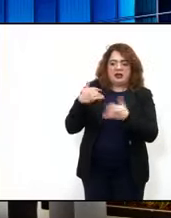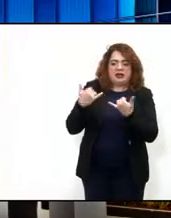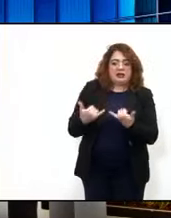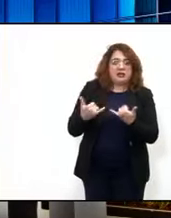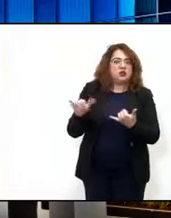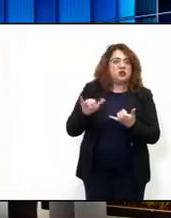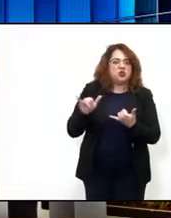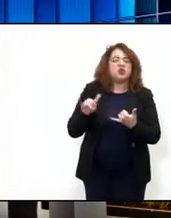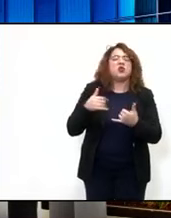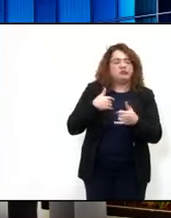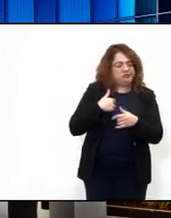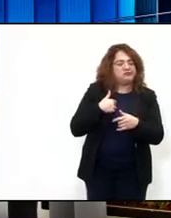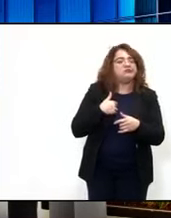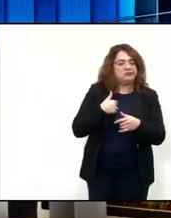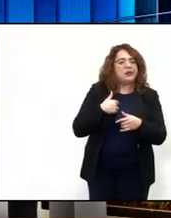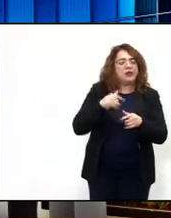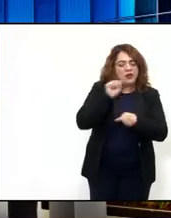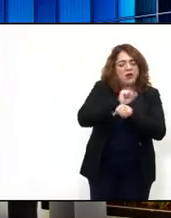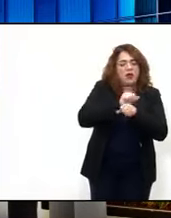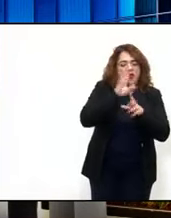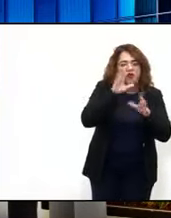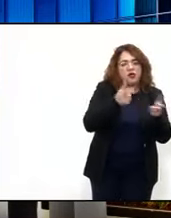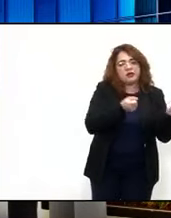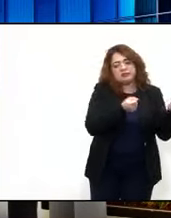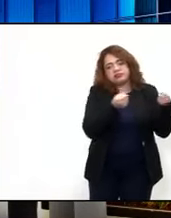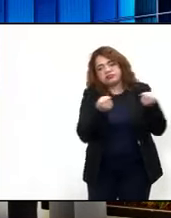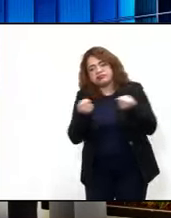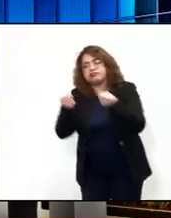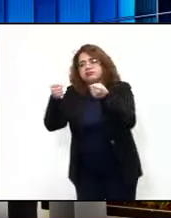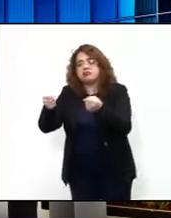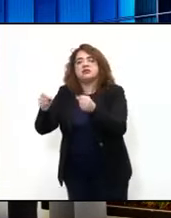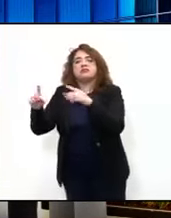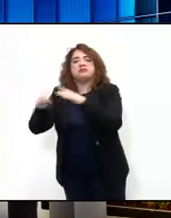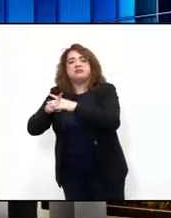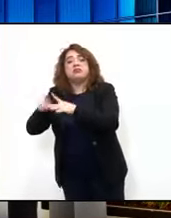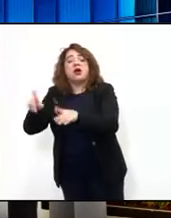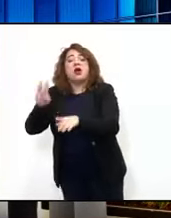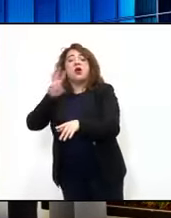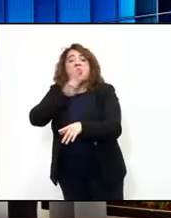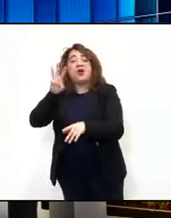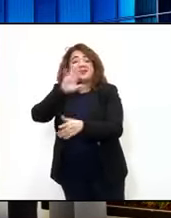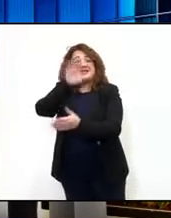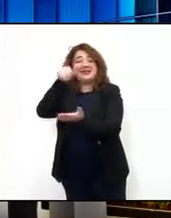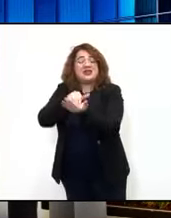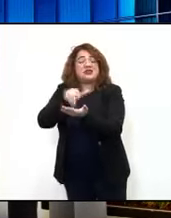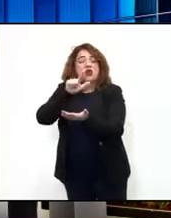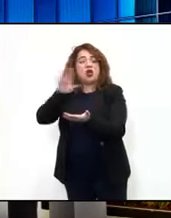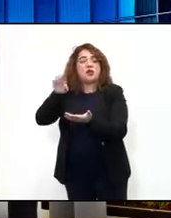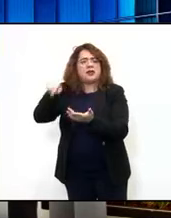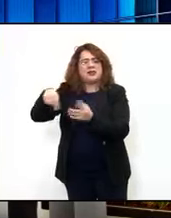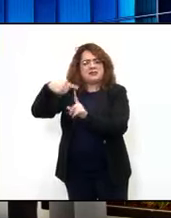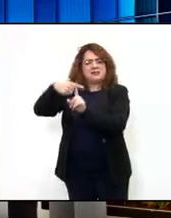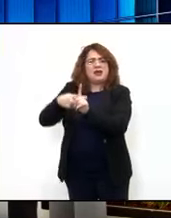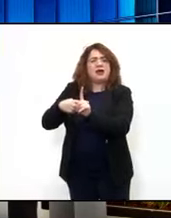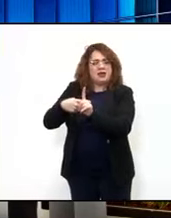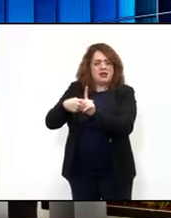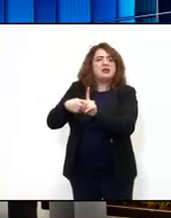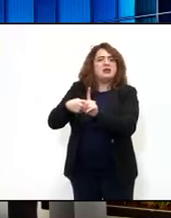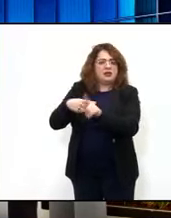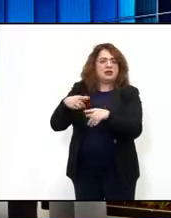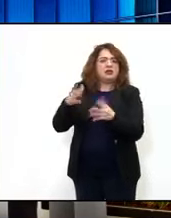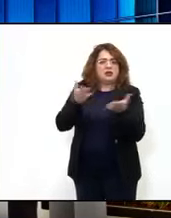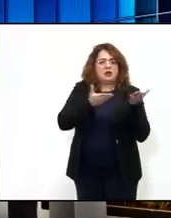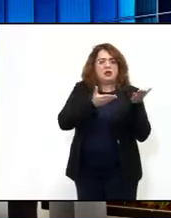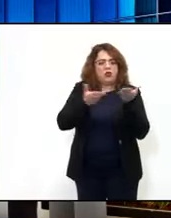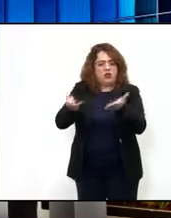Long Beach and the city partners have held 5 dedicated clinics in West and Central Long Beach in the month of February to bring vaccinations directly into the most